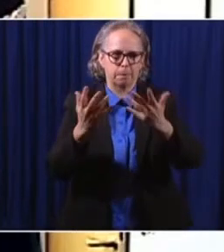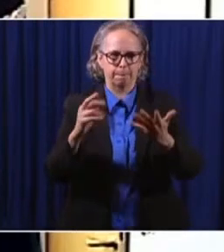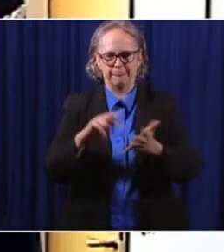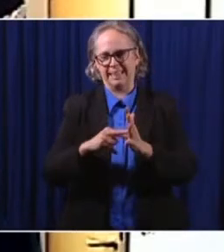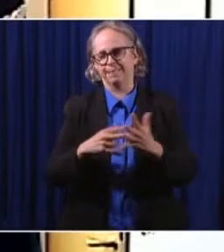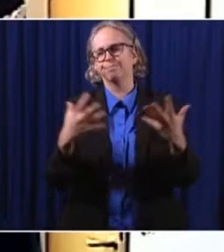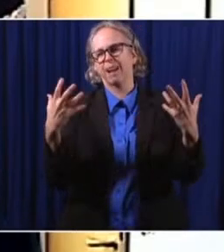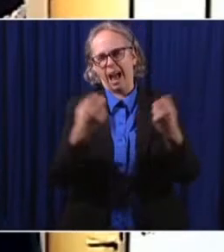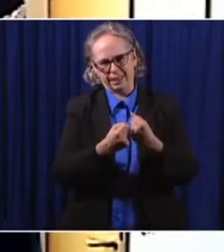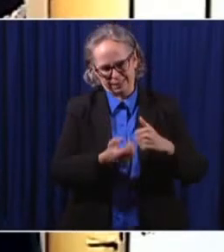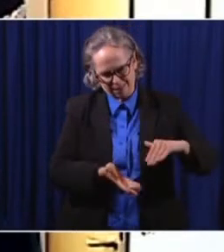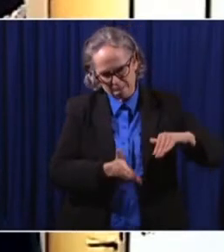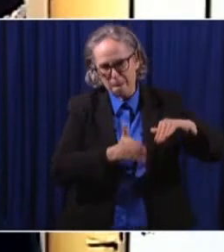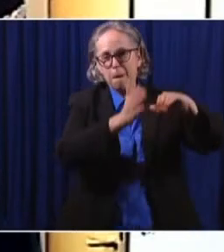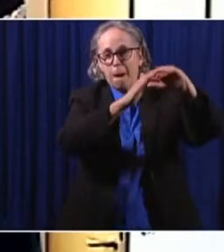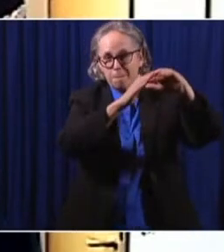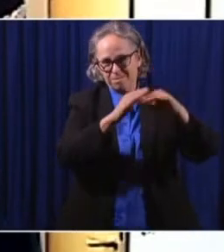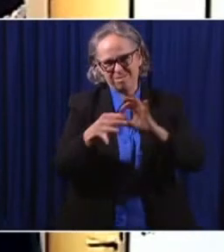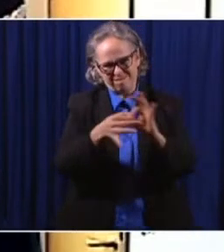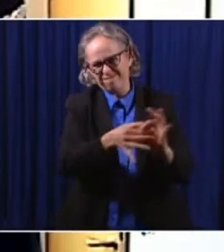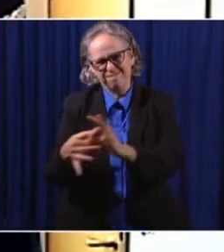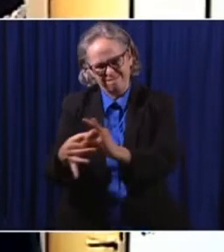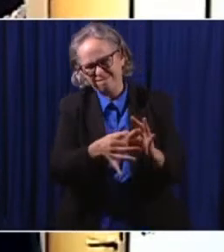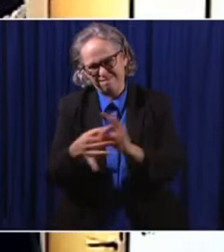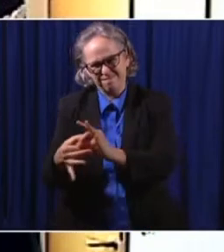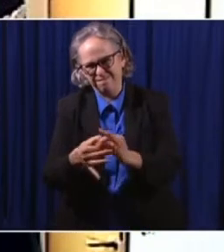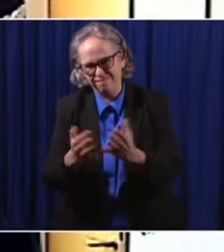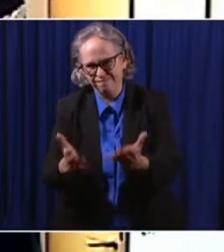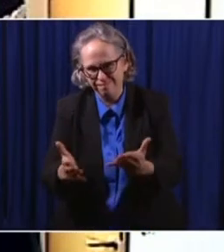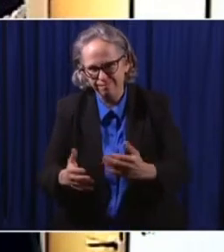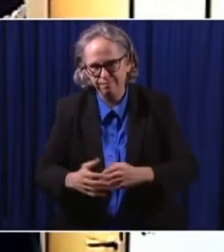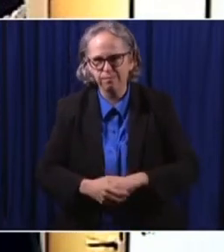on Ohio's roads. During the month